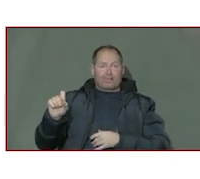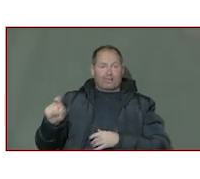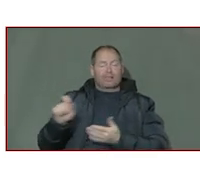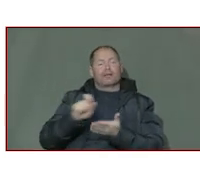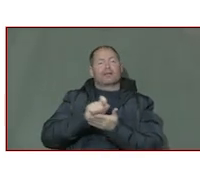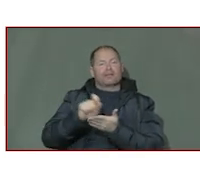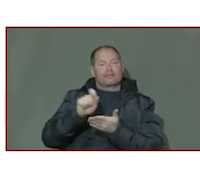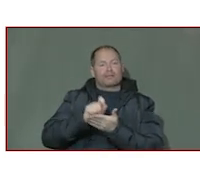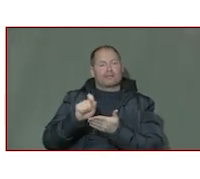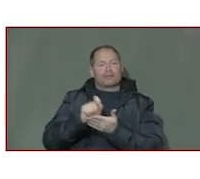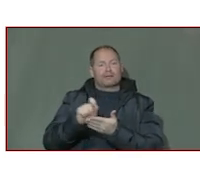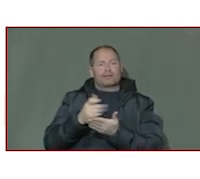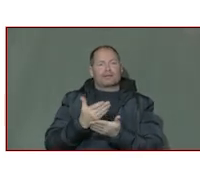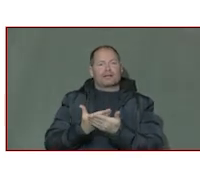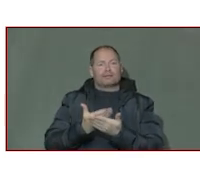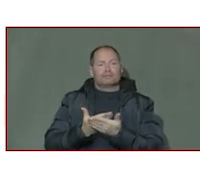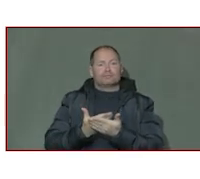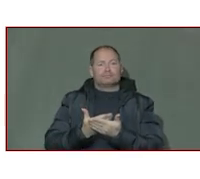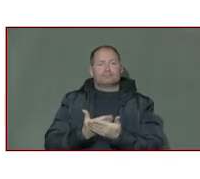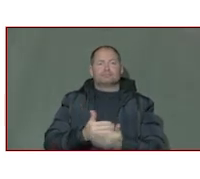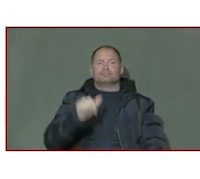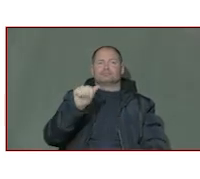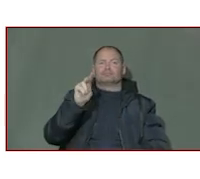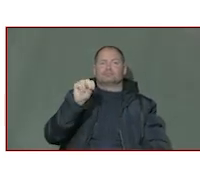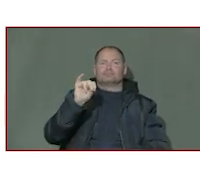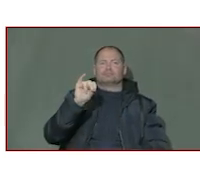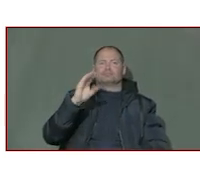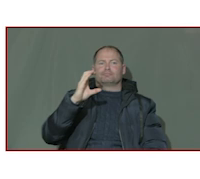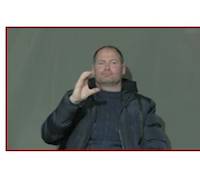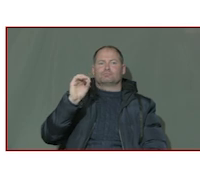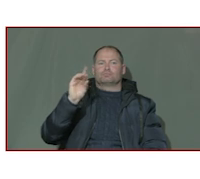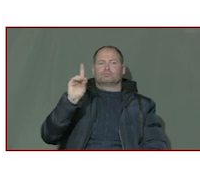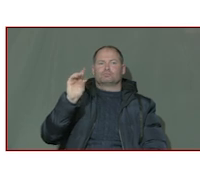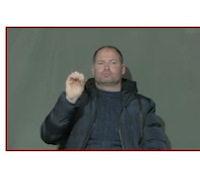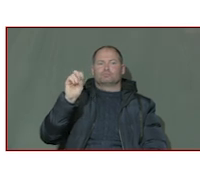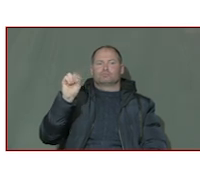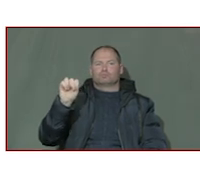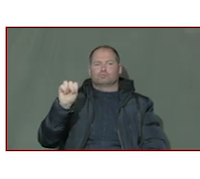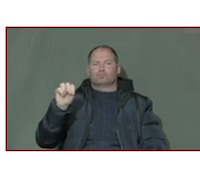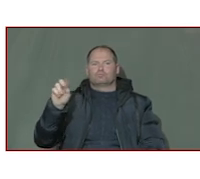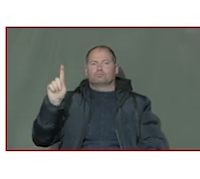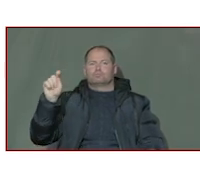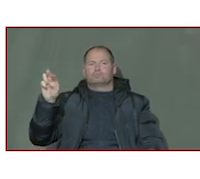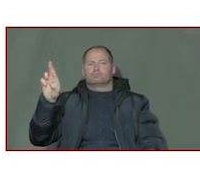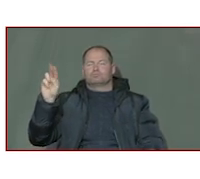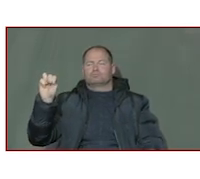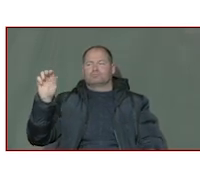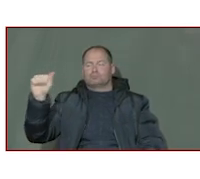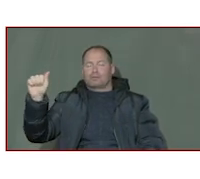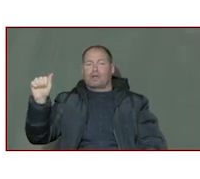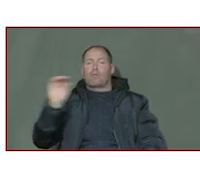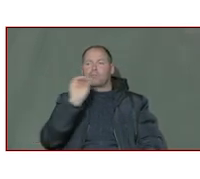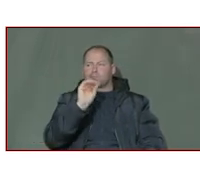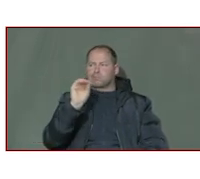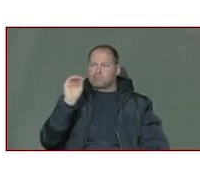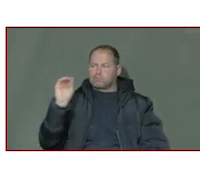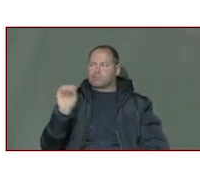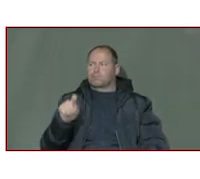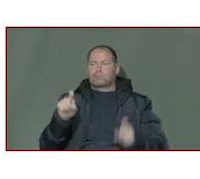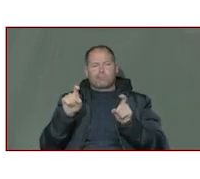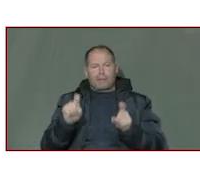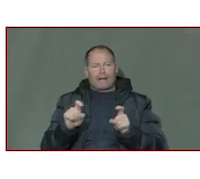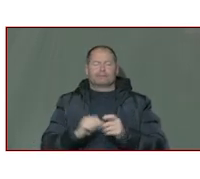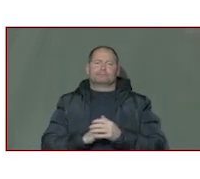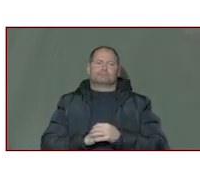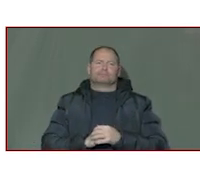tRNA. Anticodon and tRNA must be on that sentence. Matches with the what? With